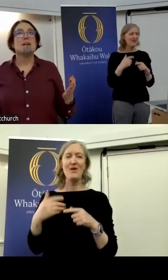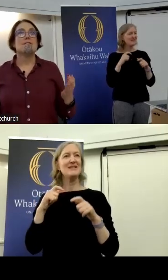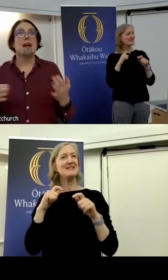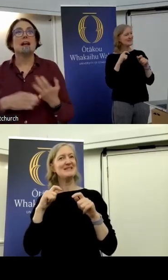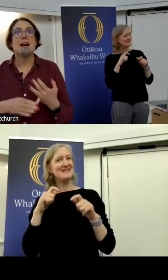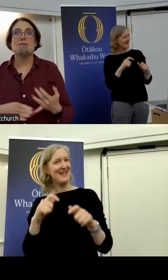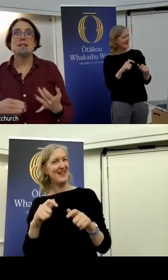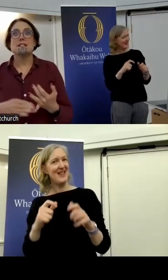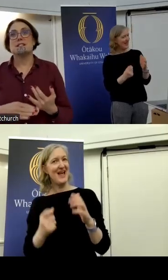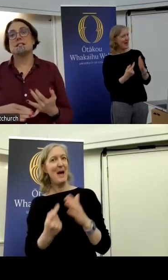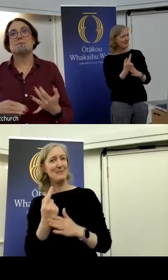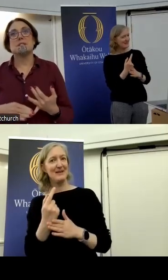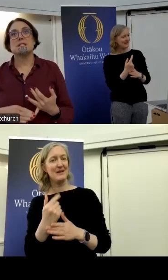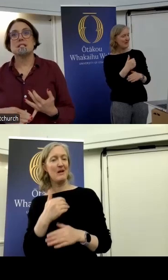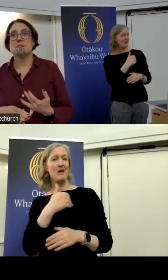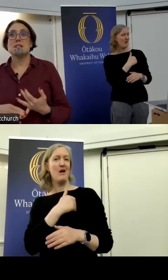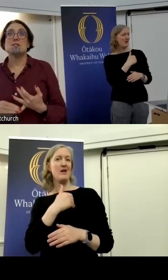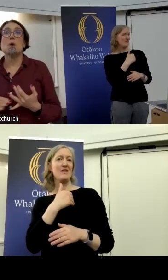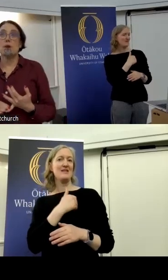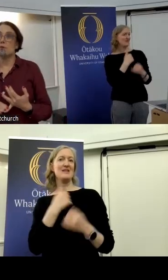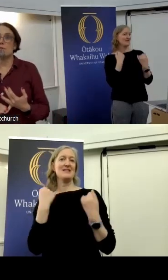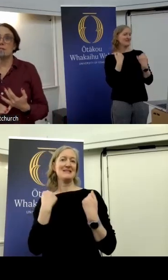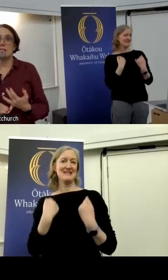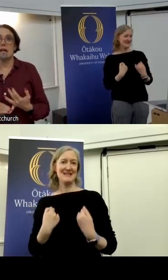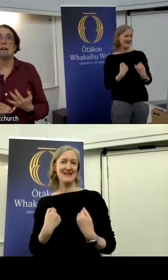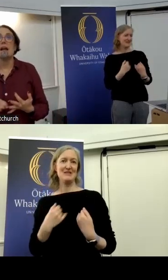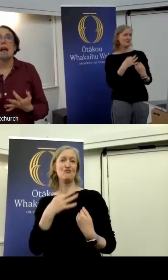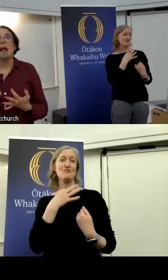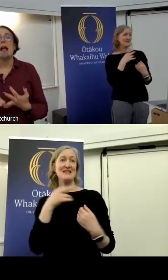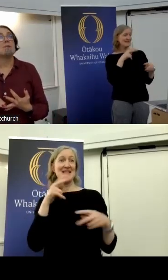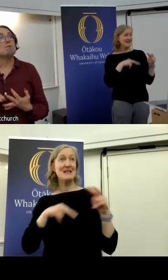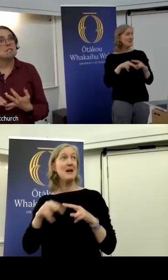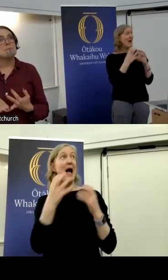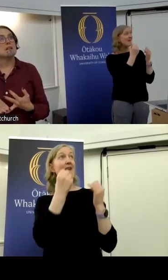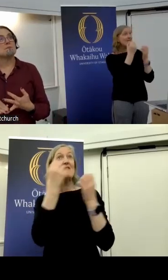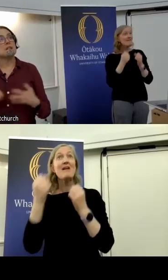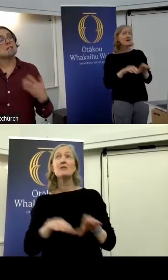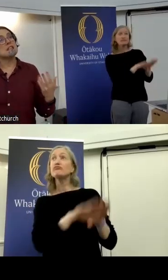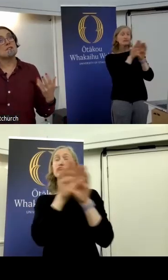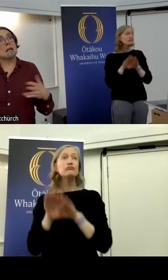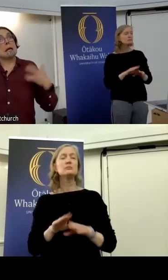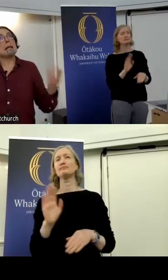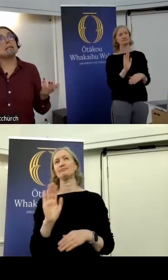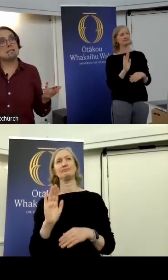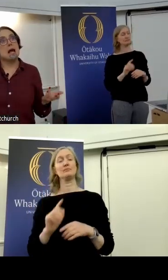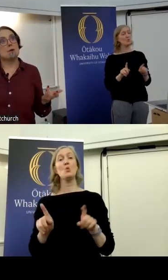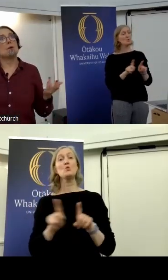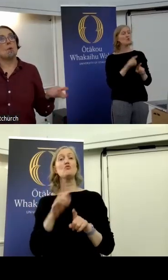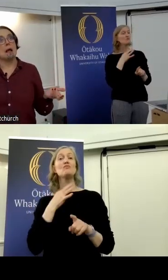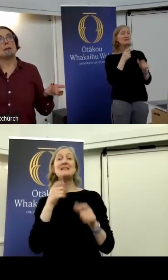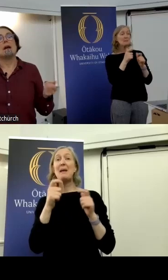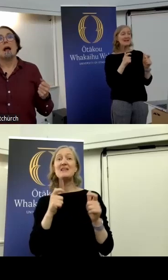find that cardiovascular disease risk assessment is not universally done, and risk management is even less